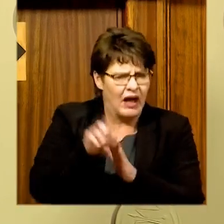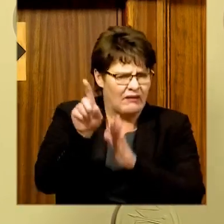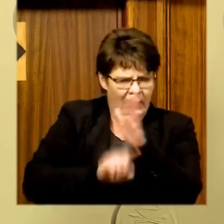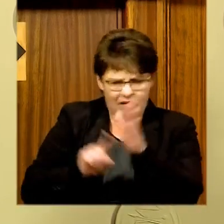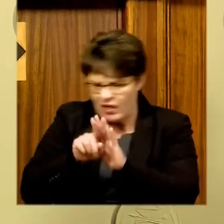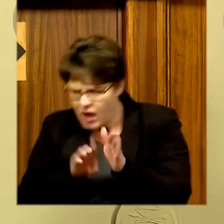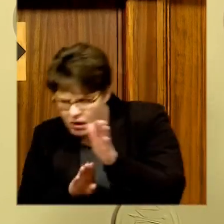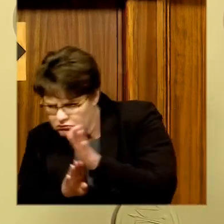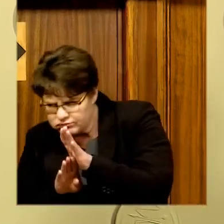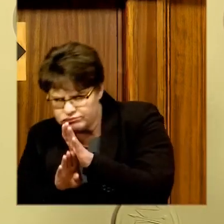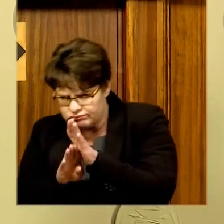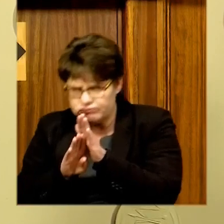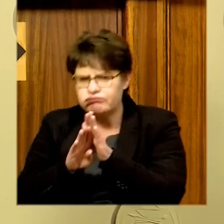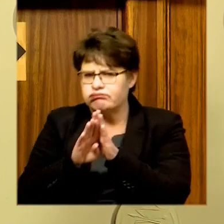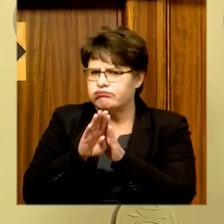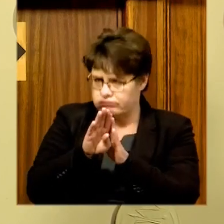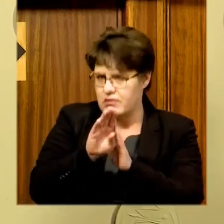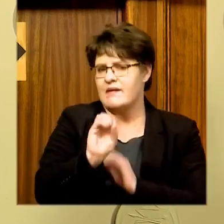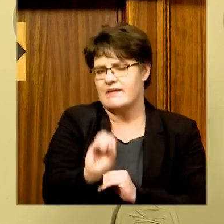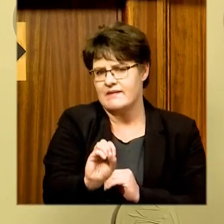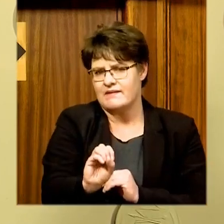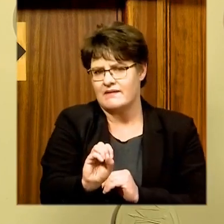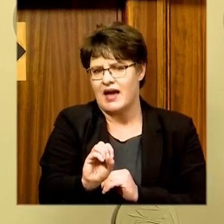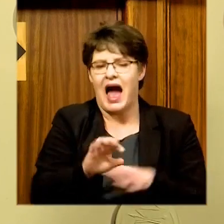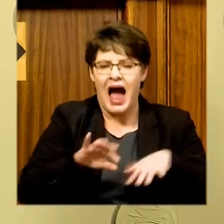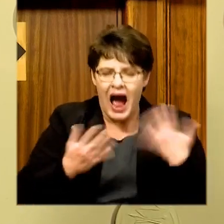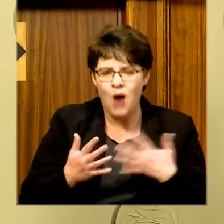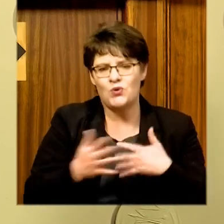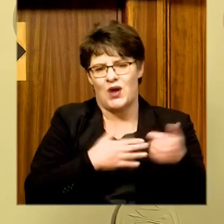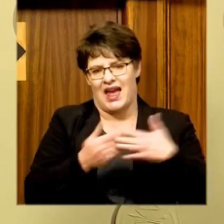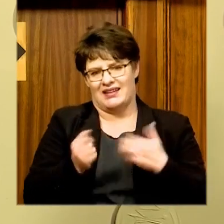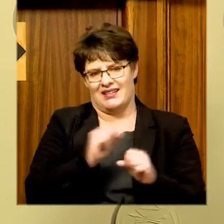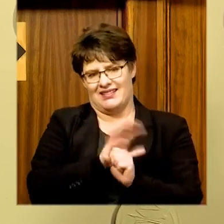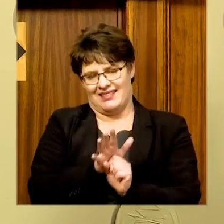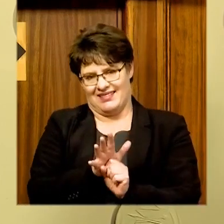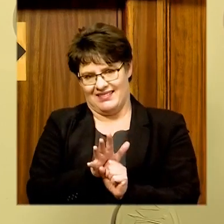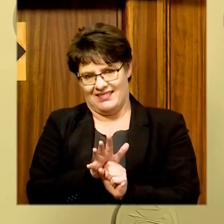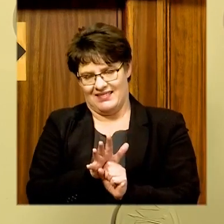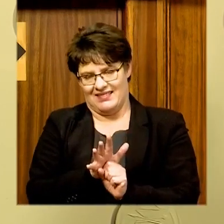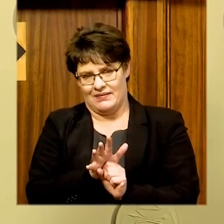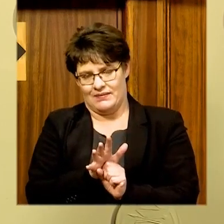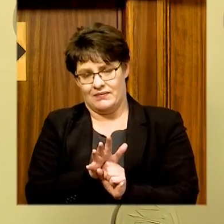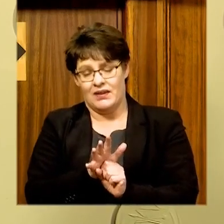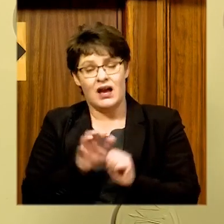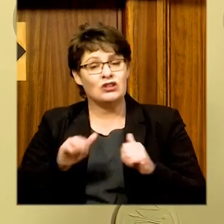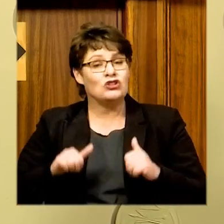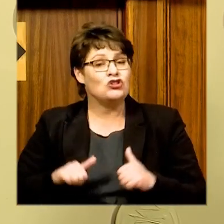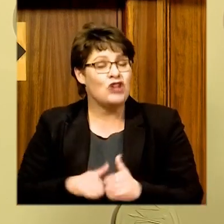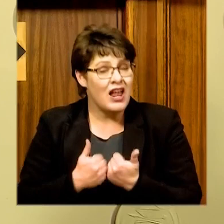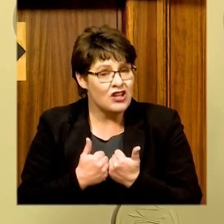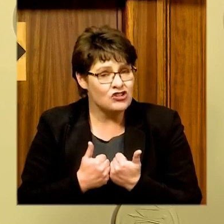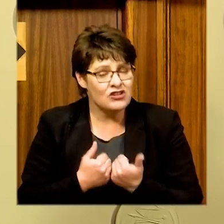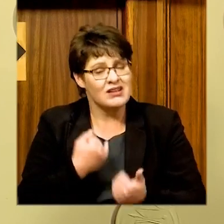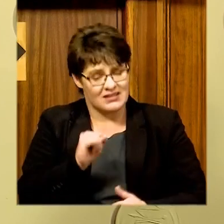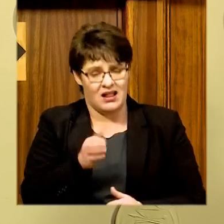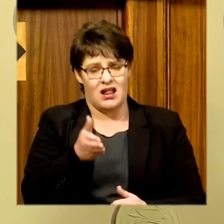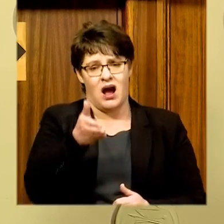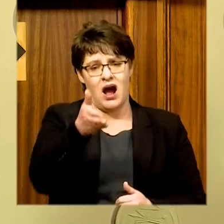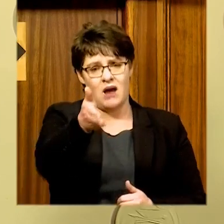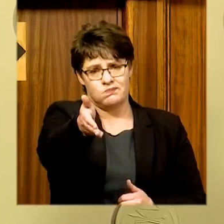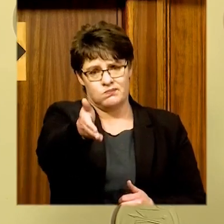efforts to deal with COVID-19, but our greatest challenge still lies ahead.